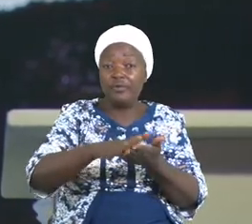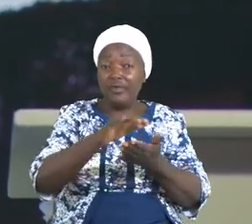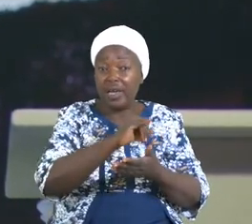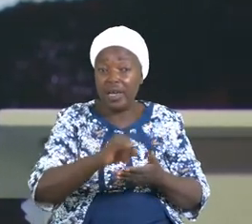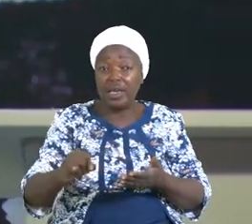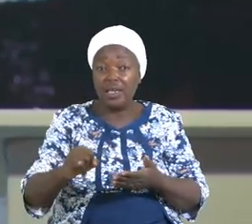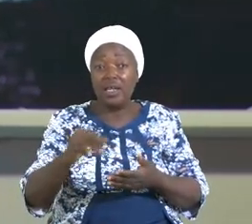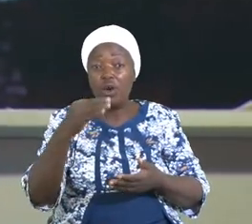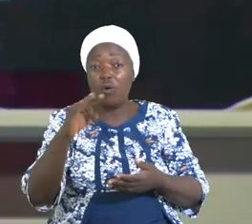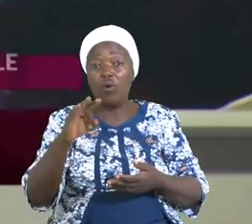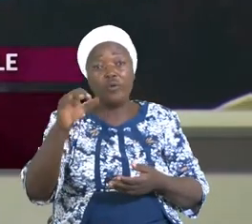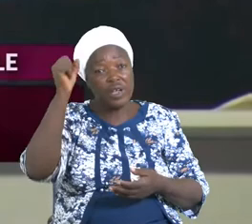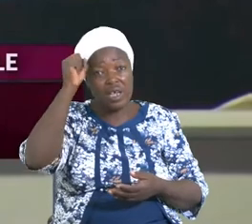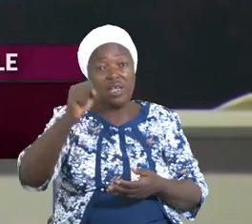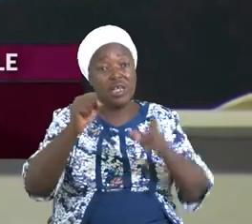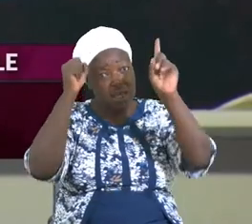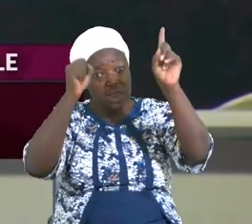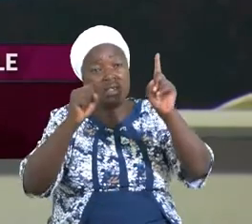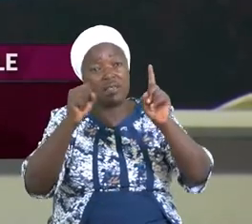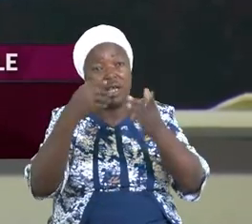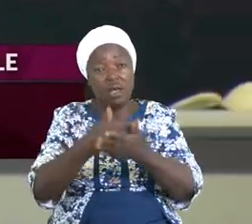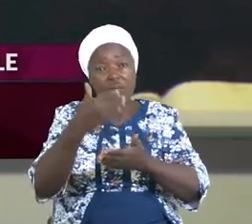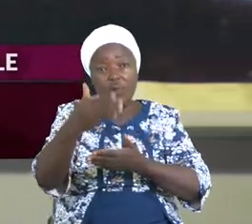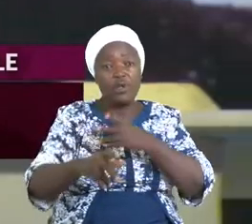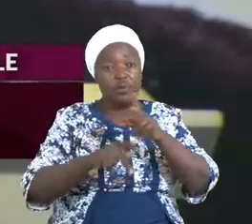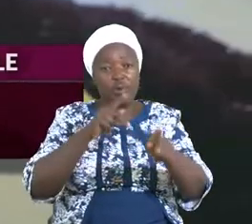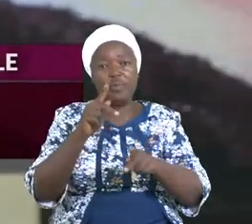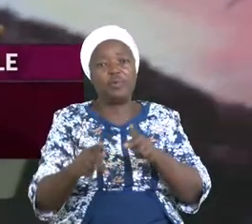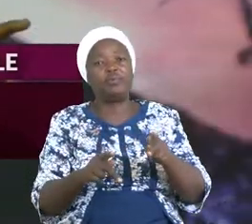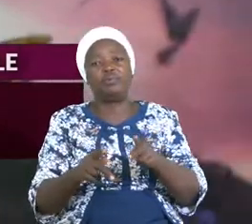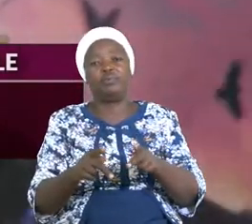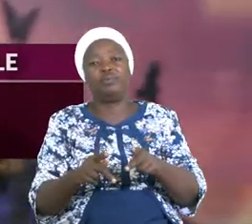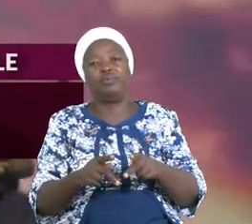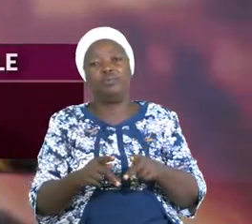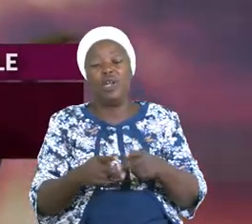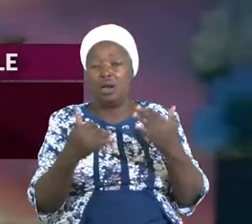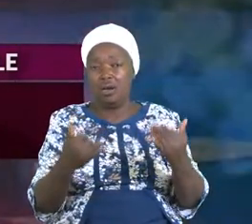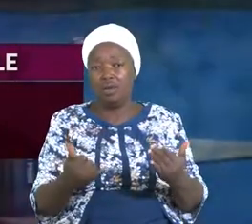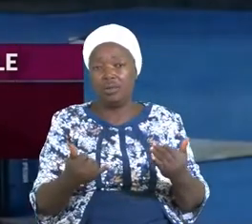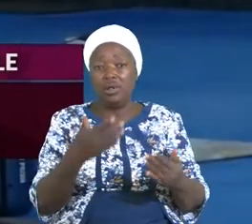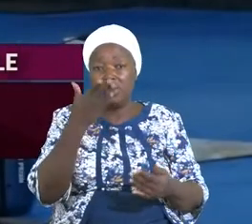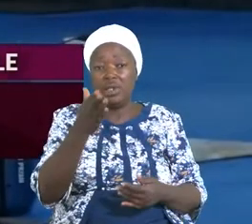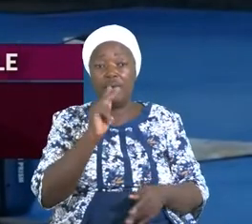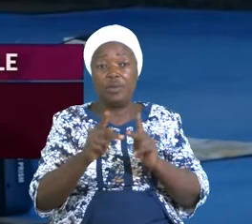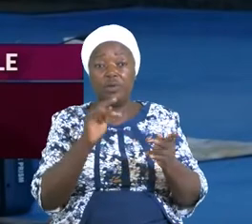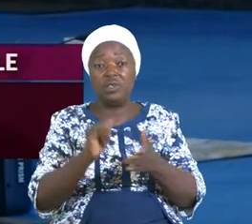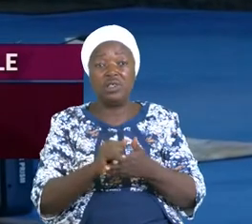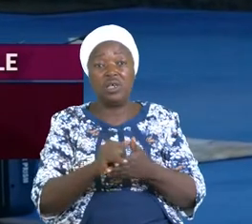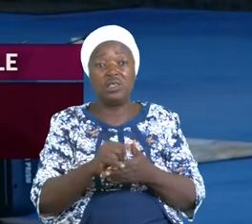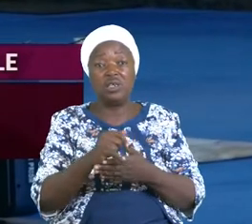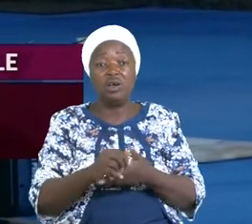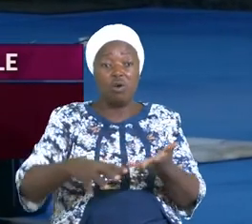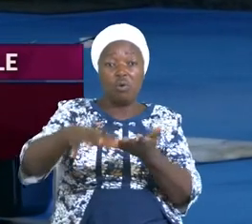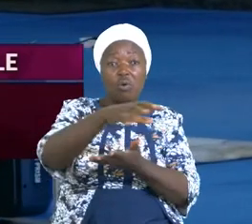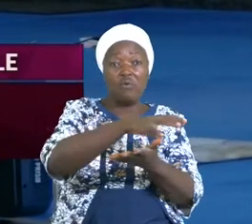his purchased people. Now, the people that confuse salvation